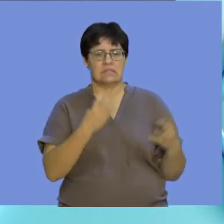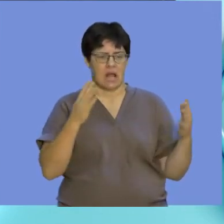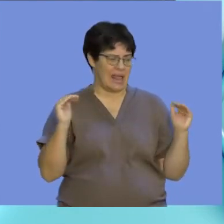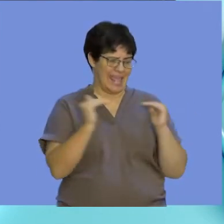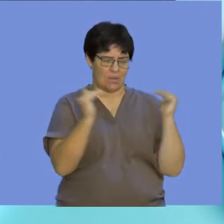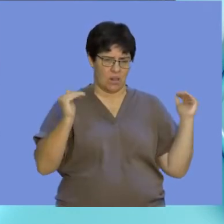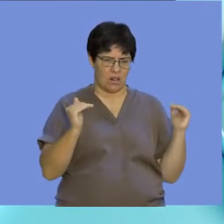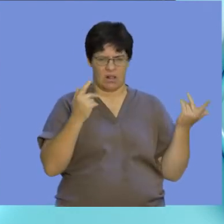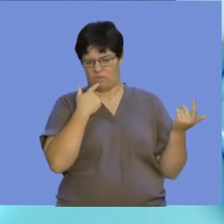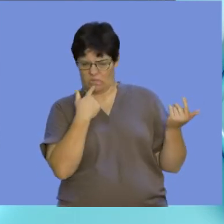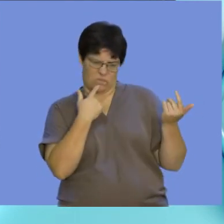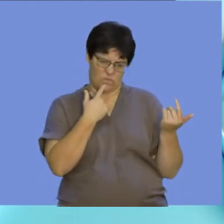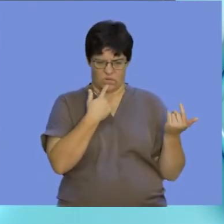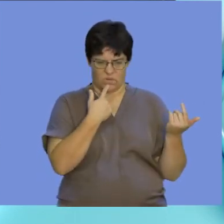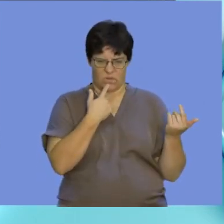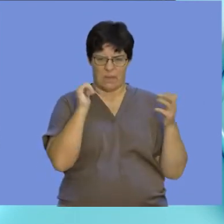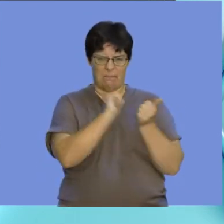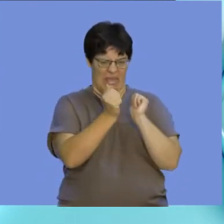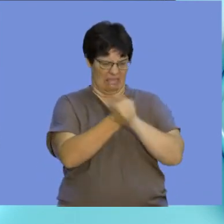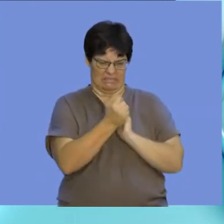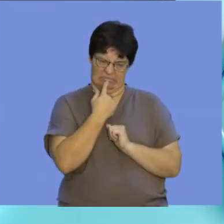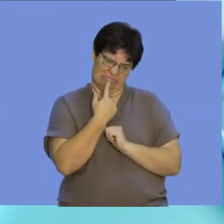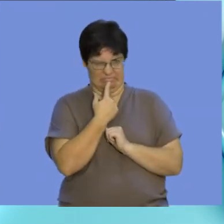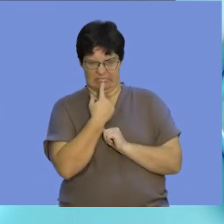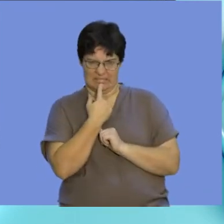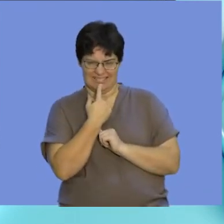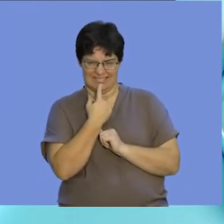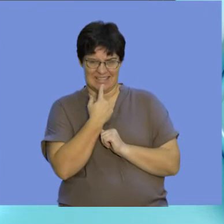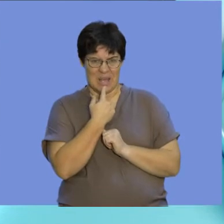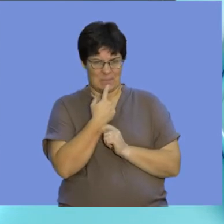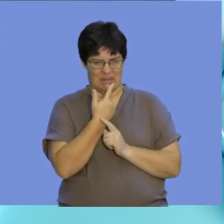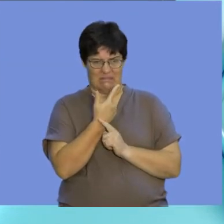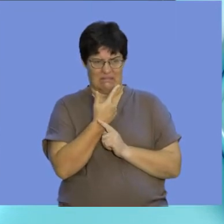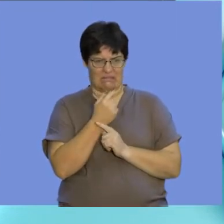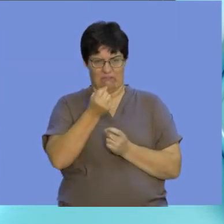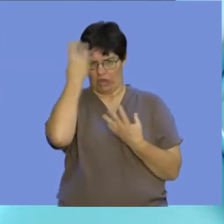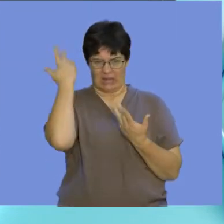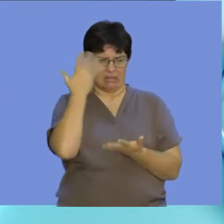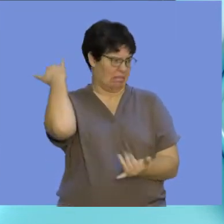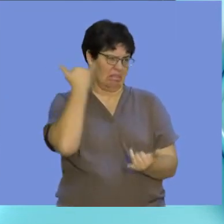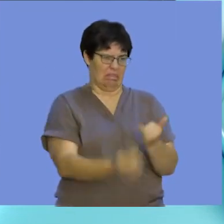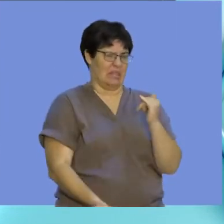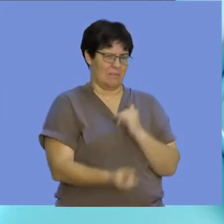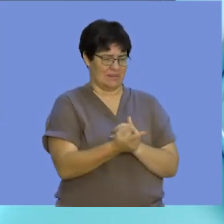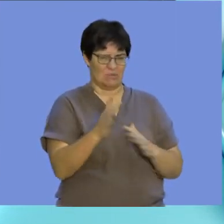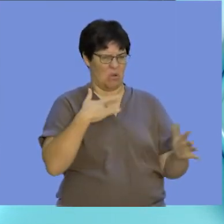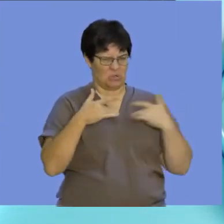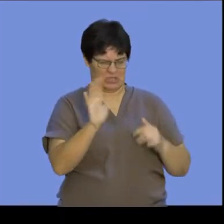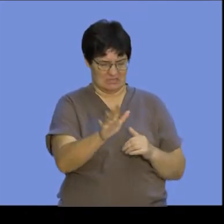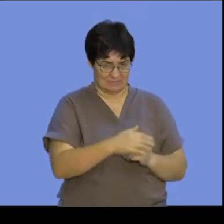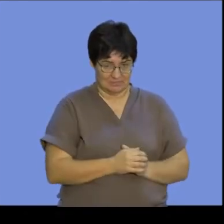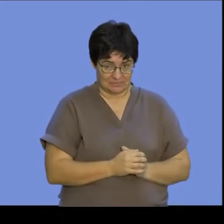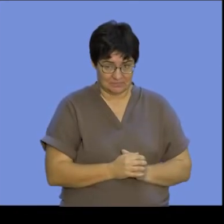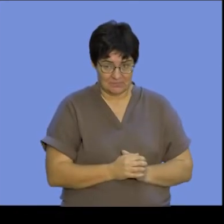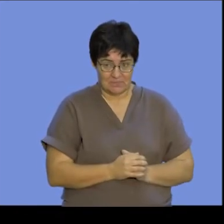and then the maths goes out the door and something goes very wrong, so we're not going to worry about that.